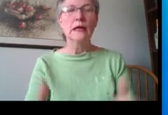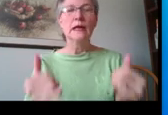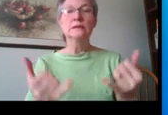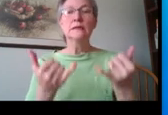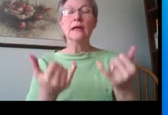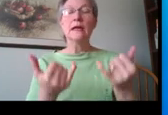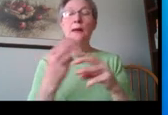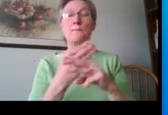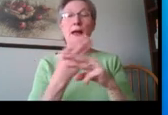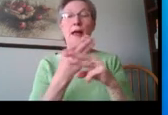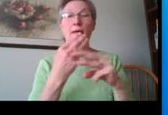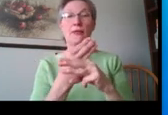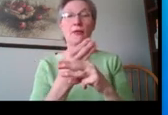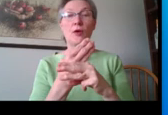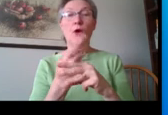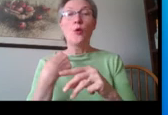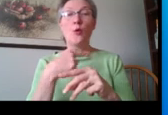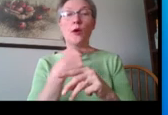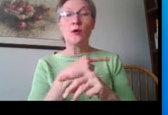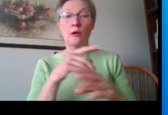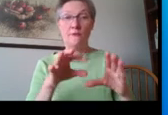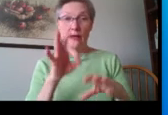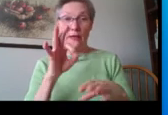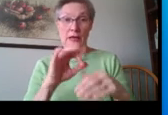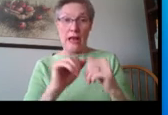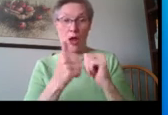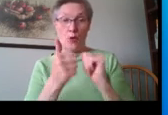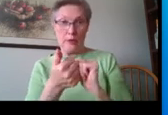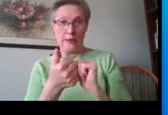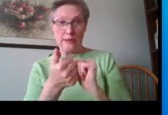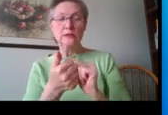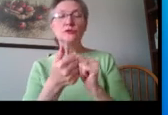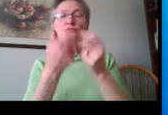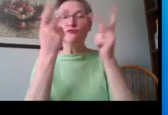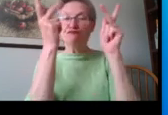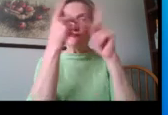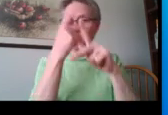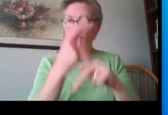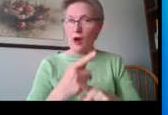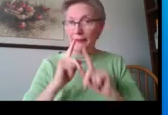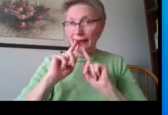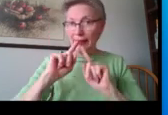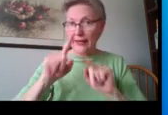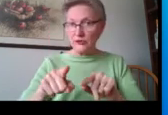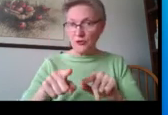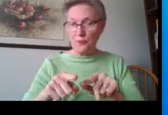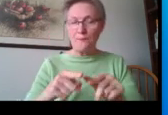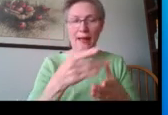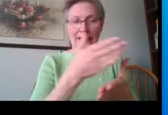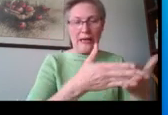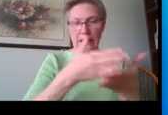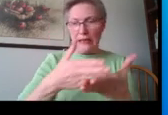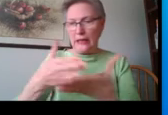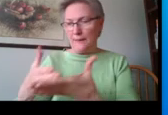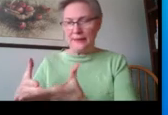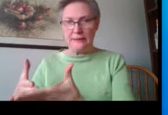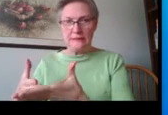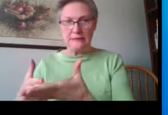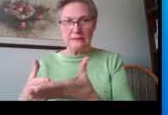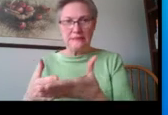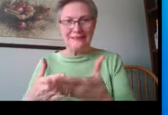solve the problem by cutting pieces into different ways. So for example, we've talked a little bit about the different shapes